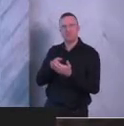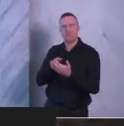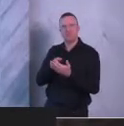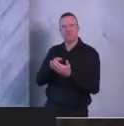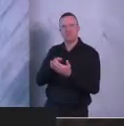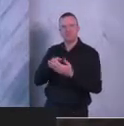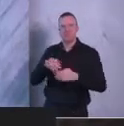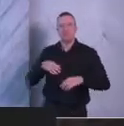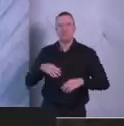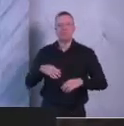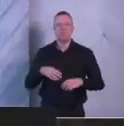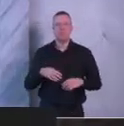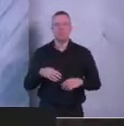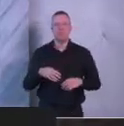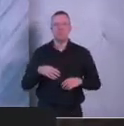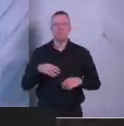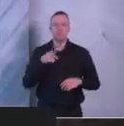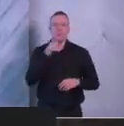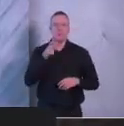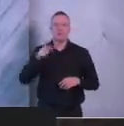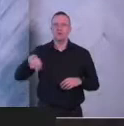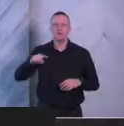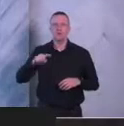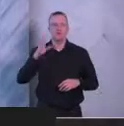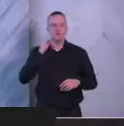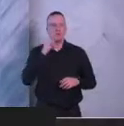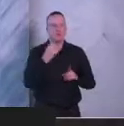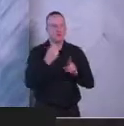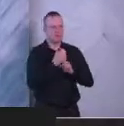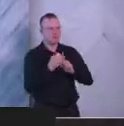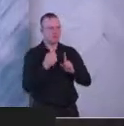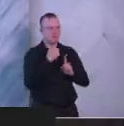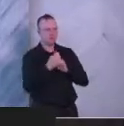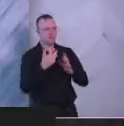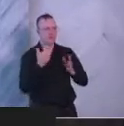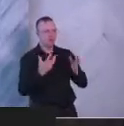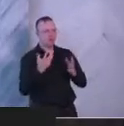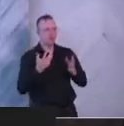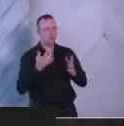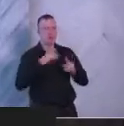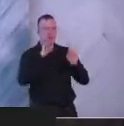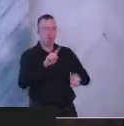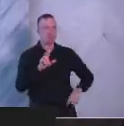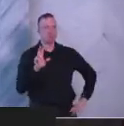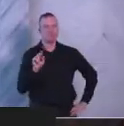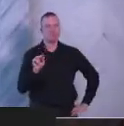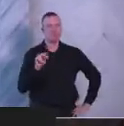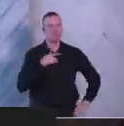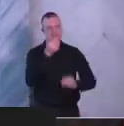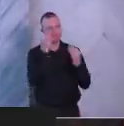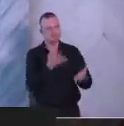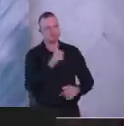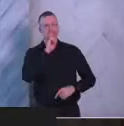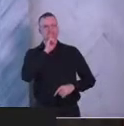Now, the people who experience hate crimes often don't report these hate crimes to